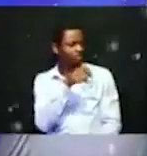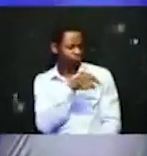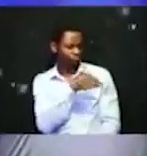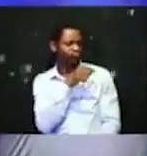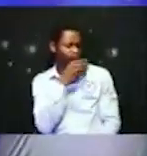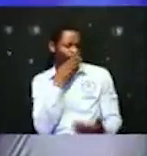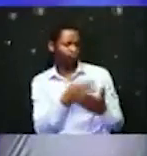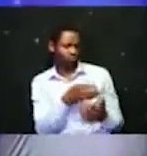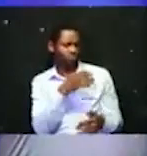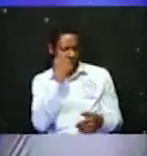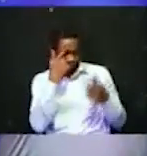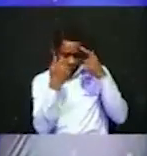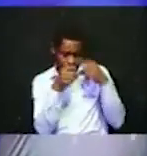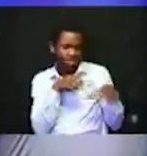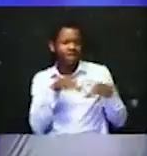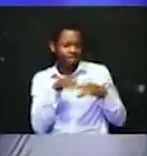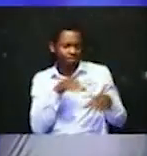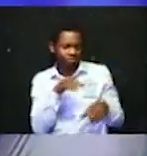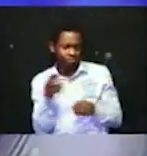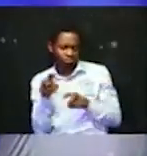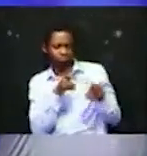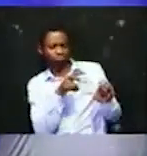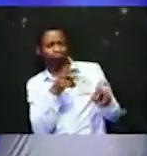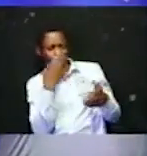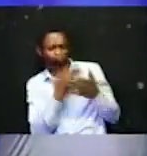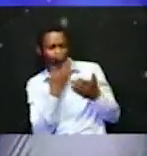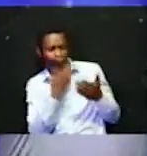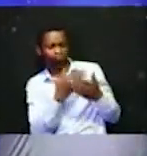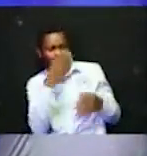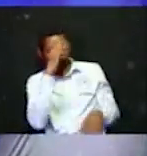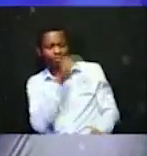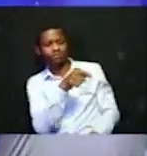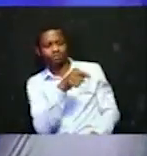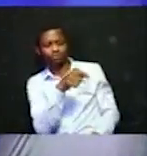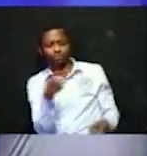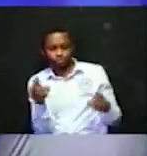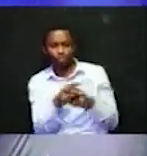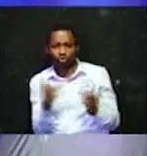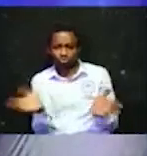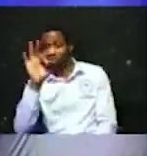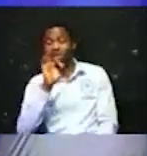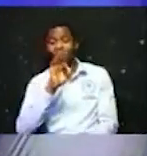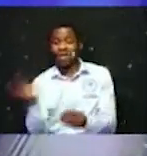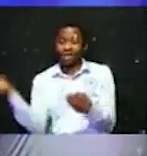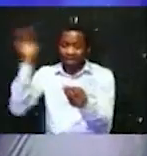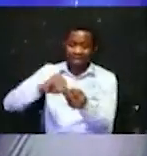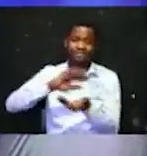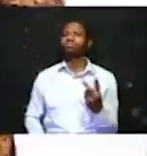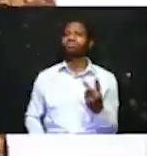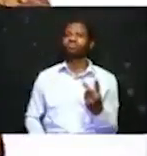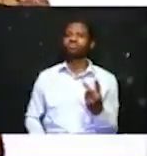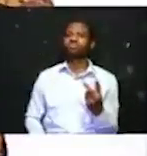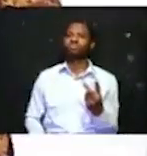ya senia smartful Paul or Paul Marko nanso Barnaba, efa no bae na ubetumi akase Barnaba oyi ni papa